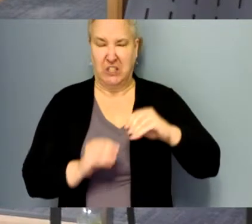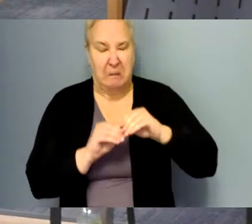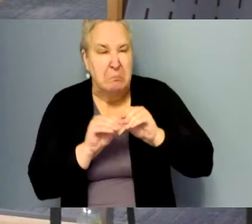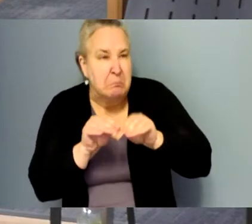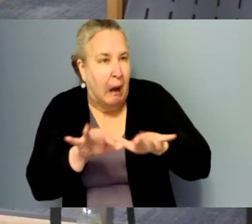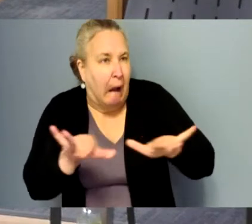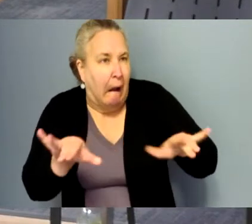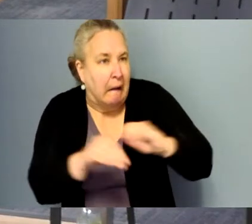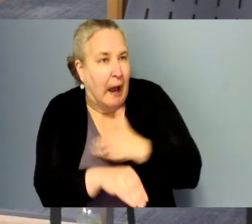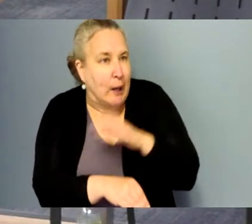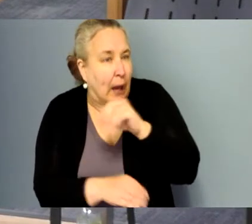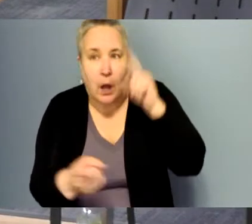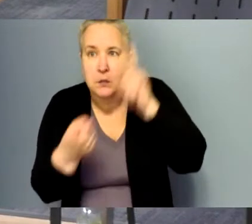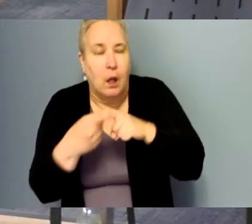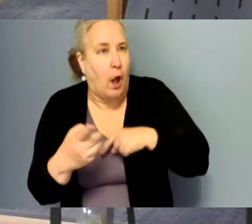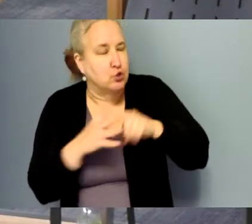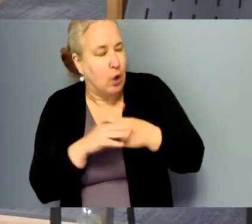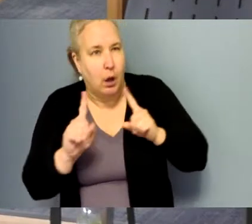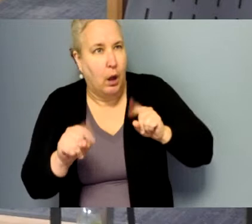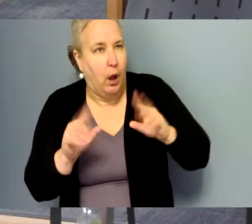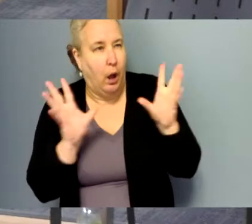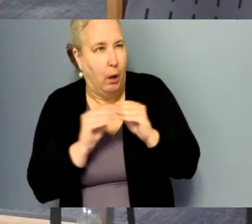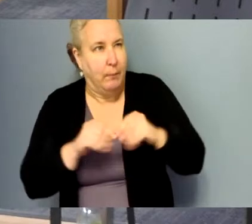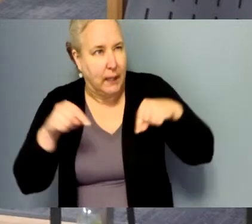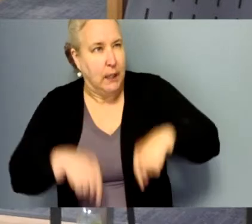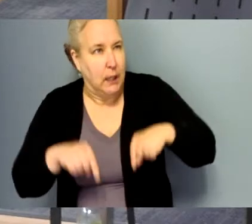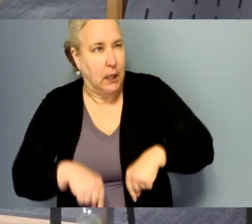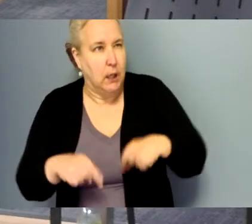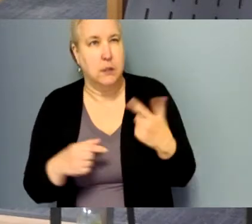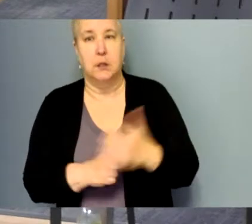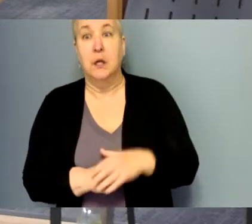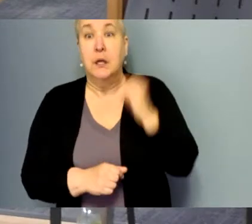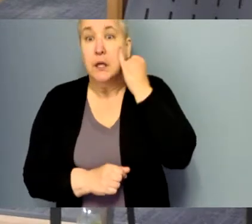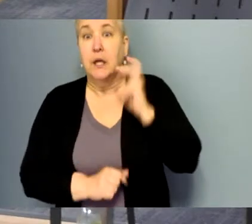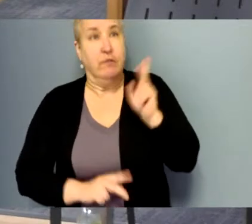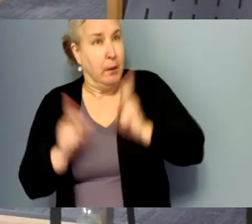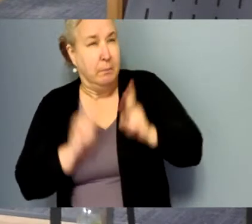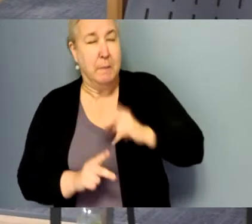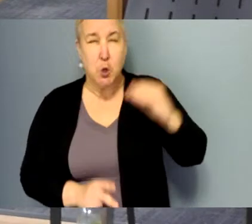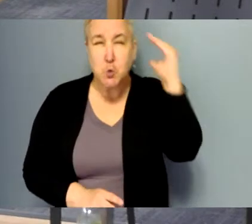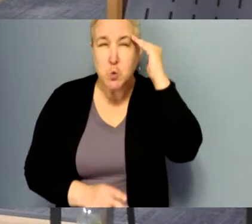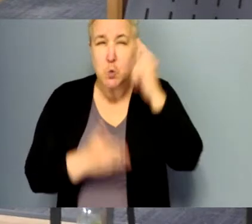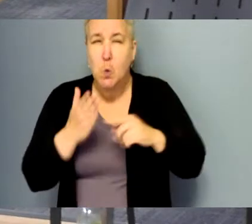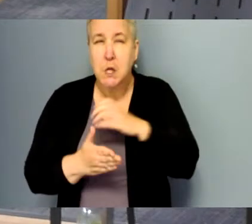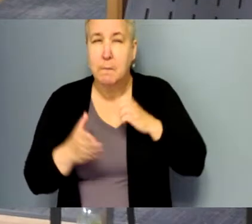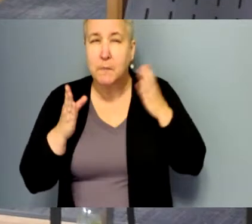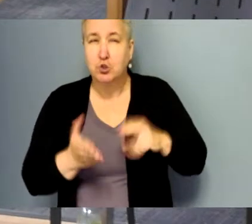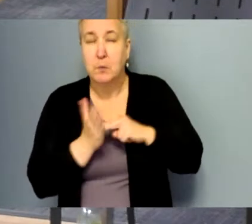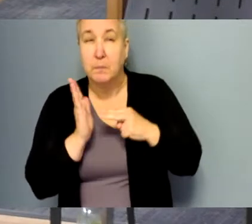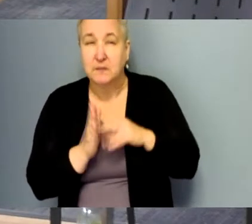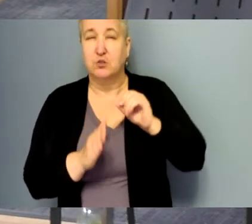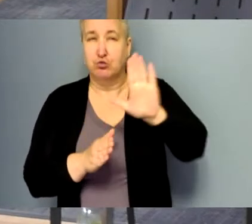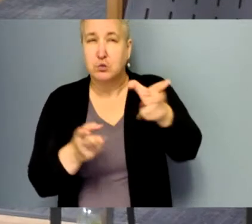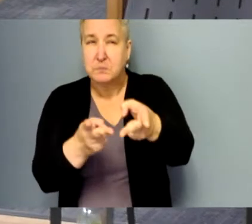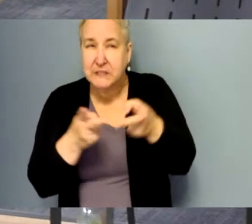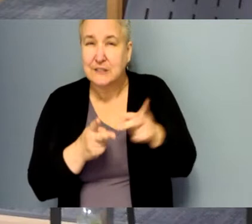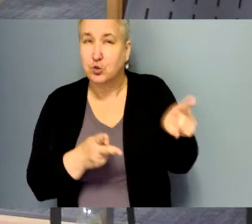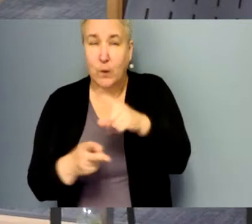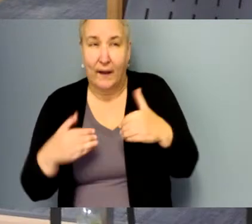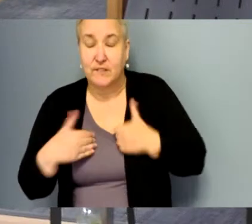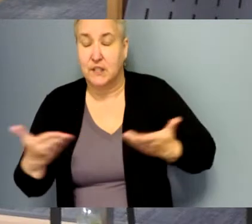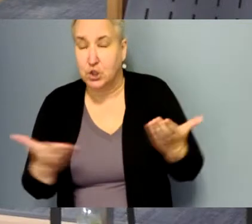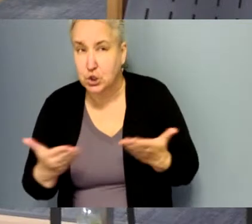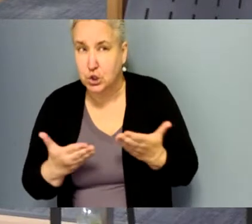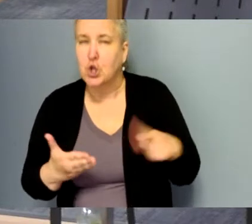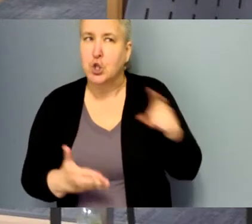our county until I started attending these meetings. If people even knew what a commissioner is and the position that commissioners hold in this county,